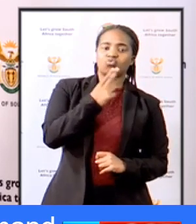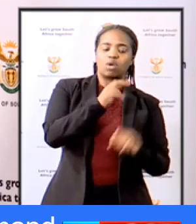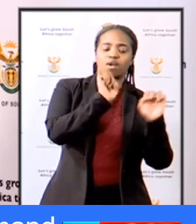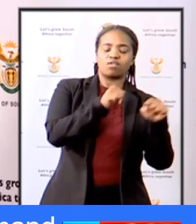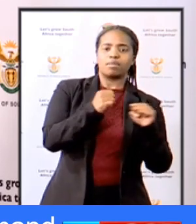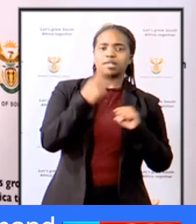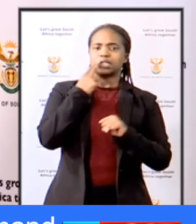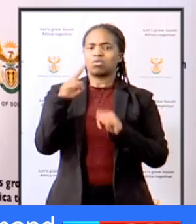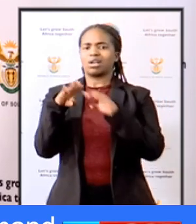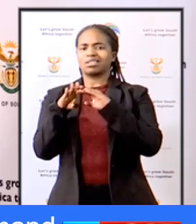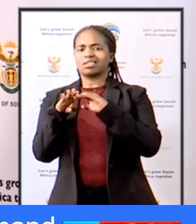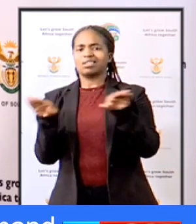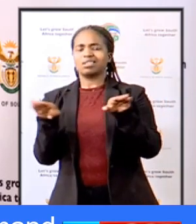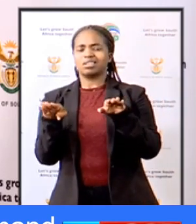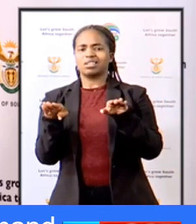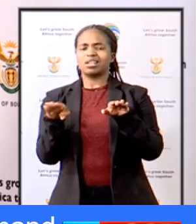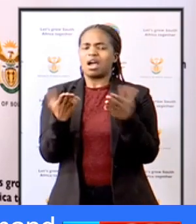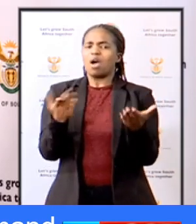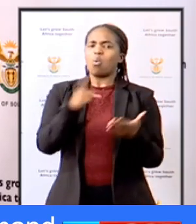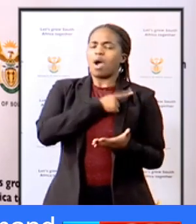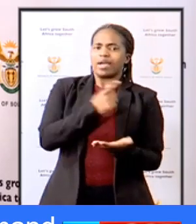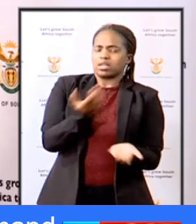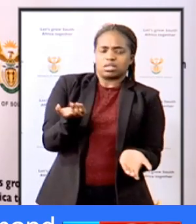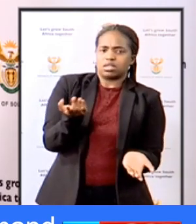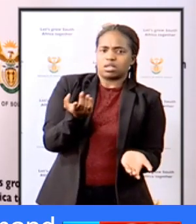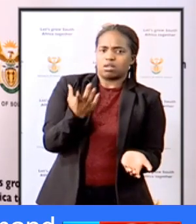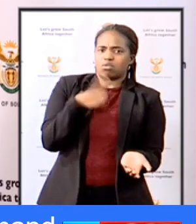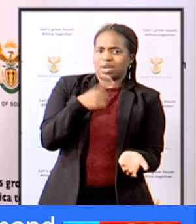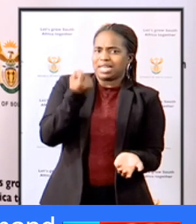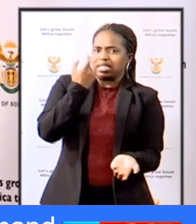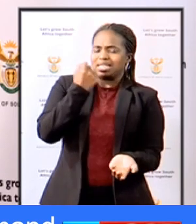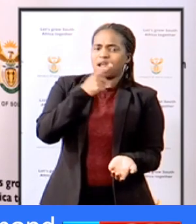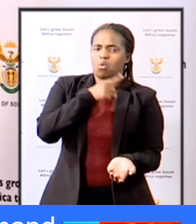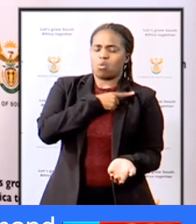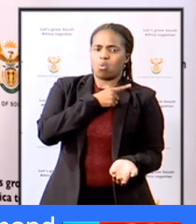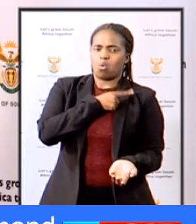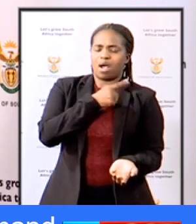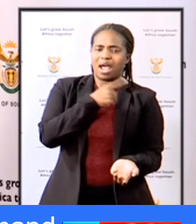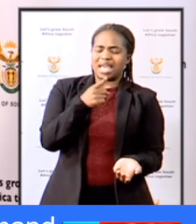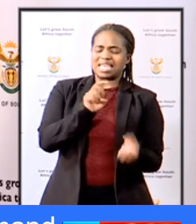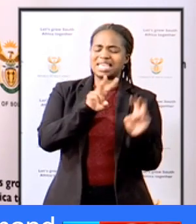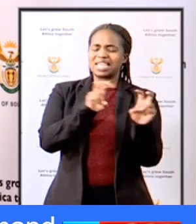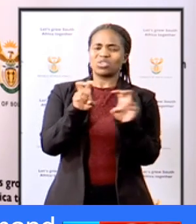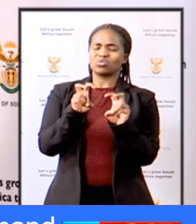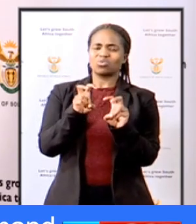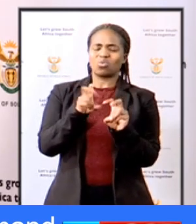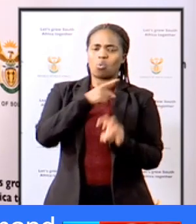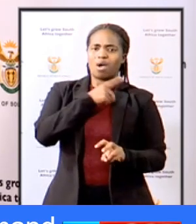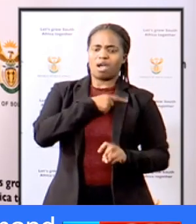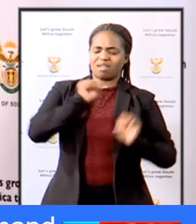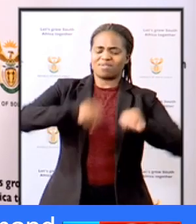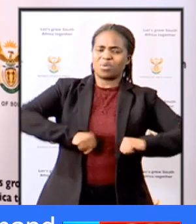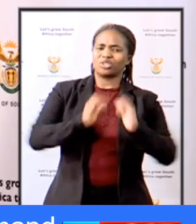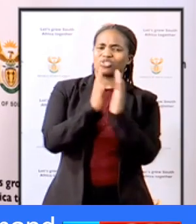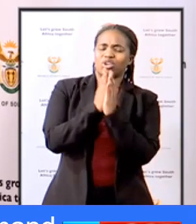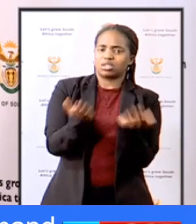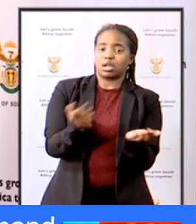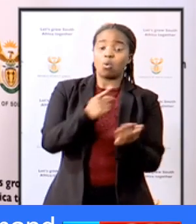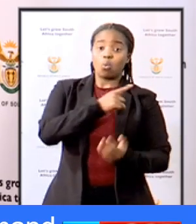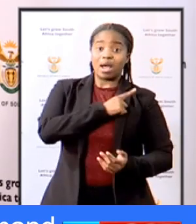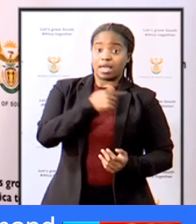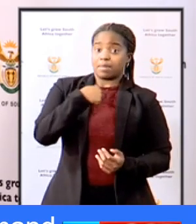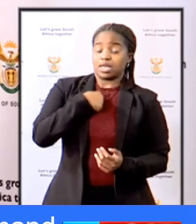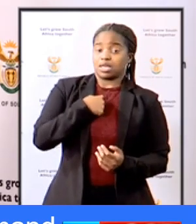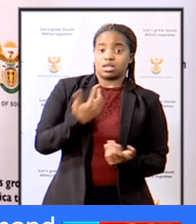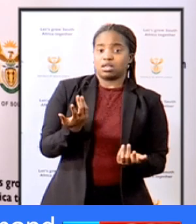example? On the arguments, as the censor, we understand what the issues were, because and I'm not coming from